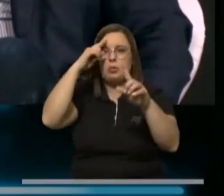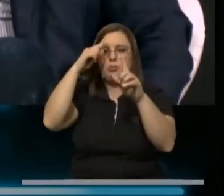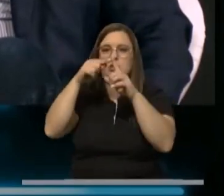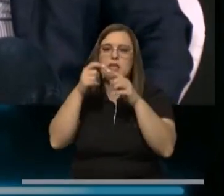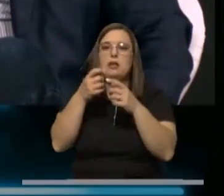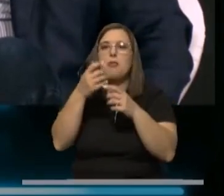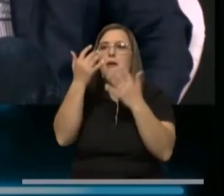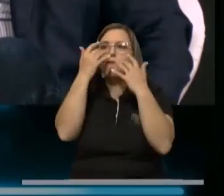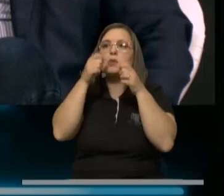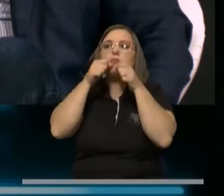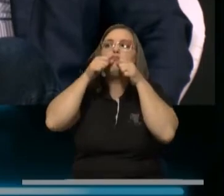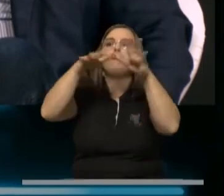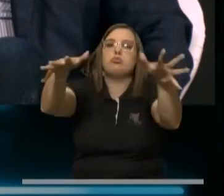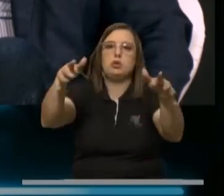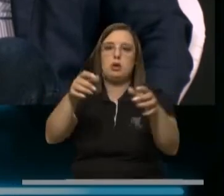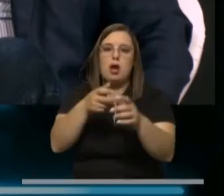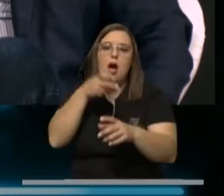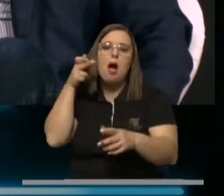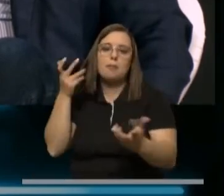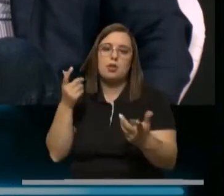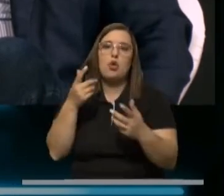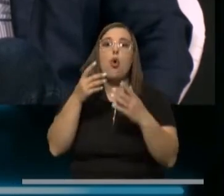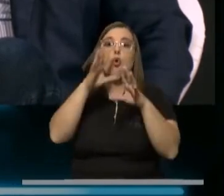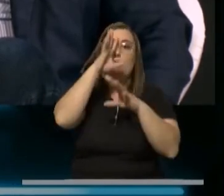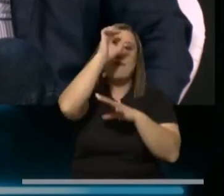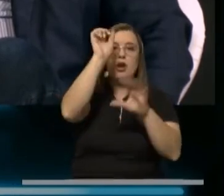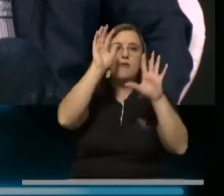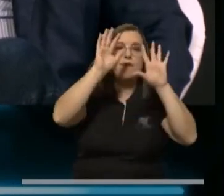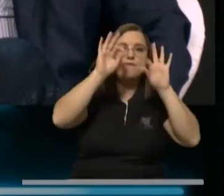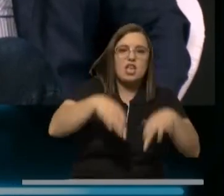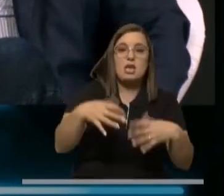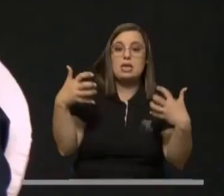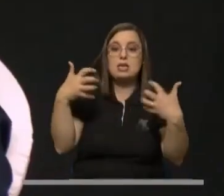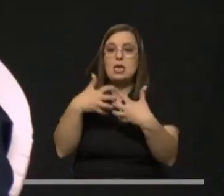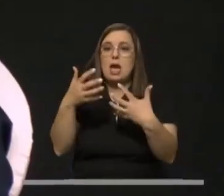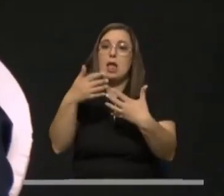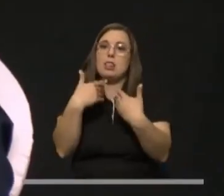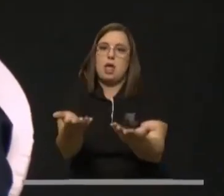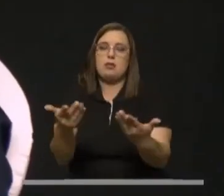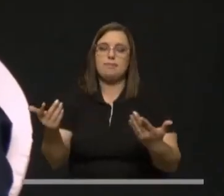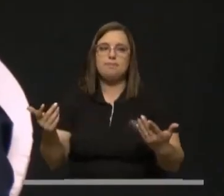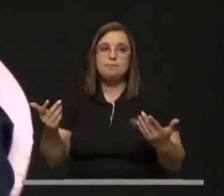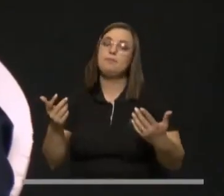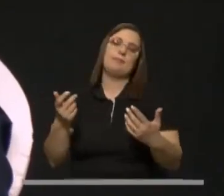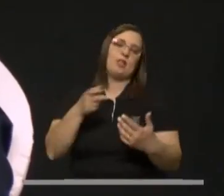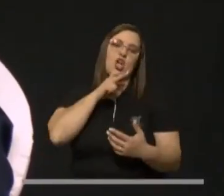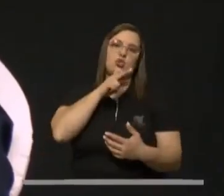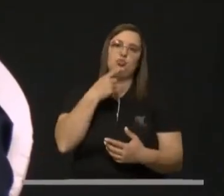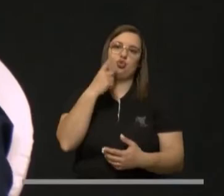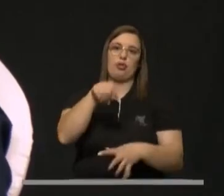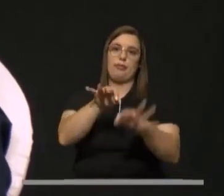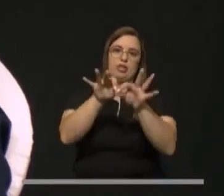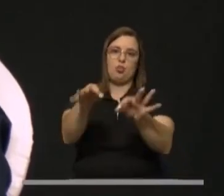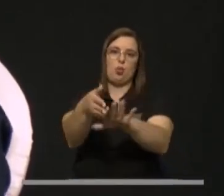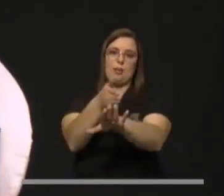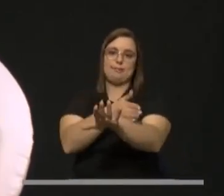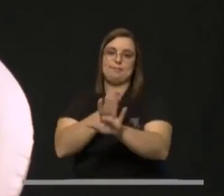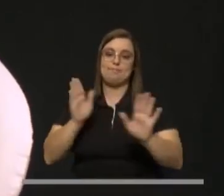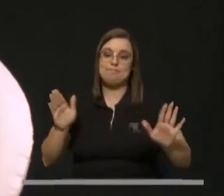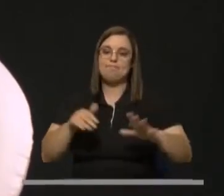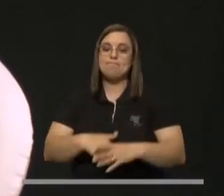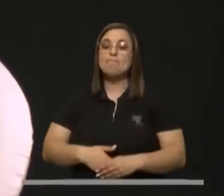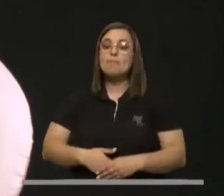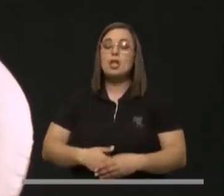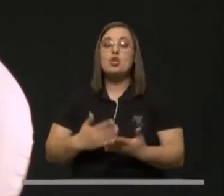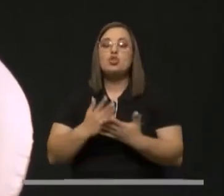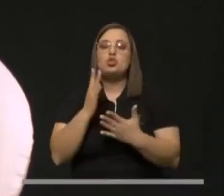being used as a megaphone just to make noise and create revolution and declare a war? Once again, the answer is both